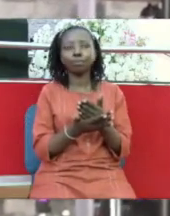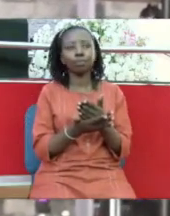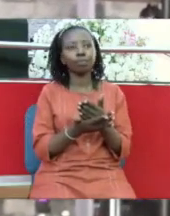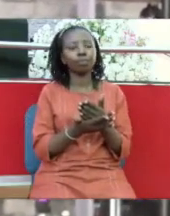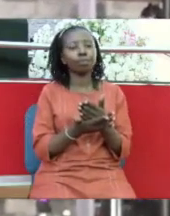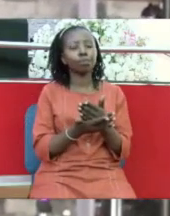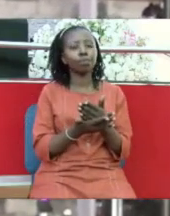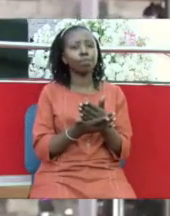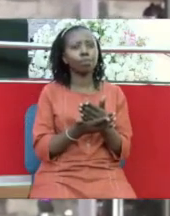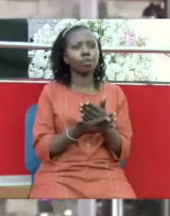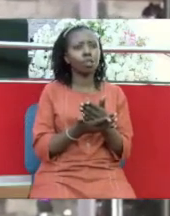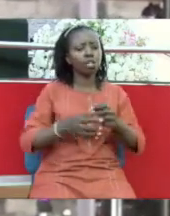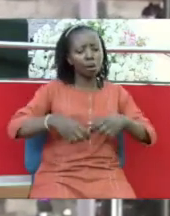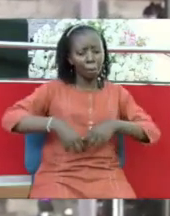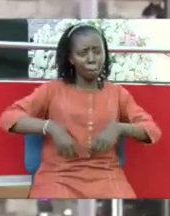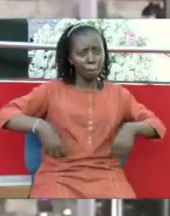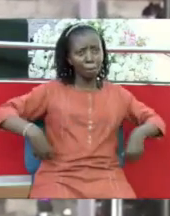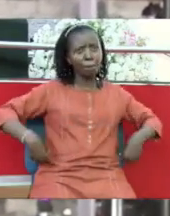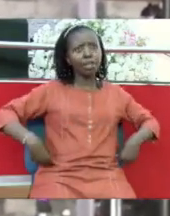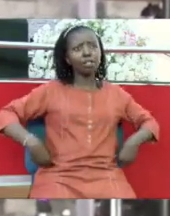You see, the belt,